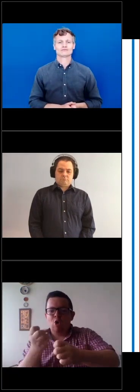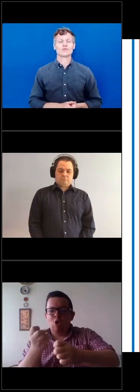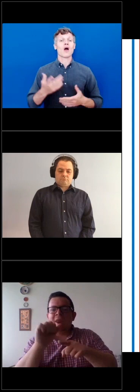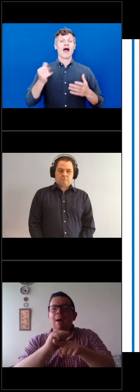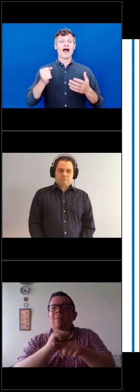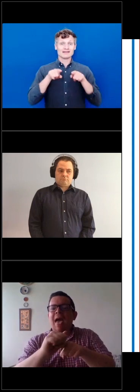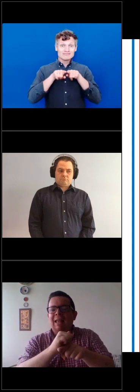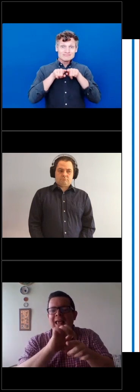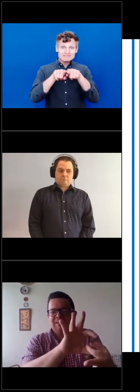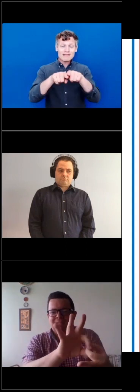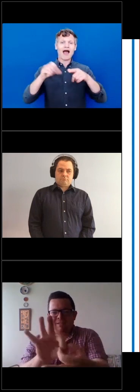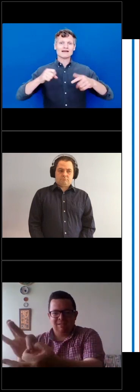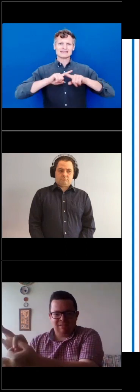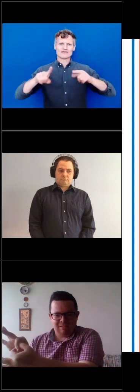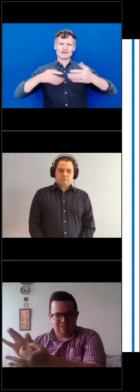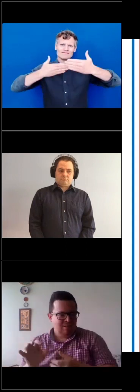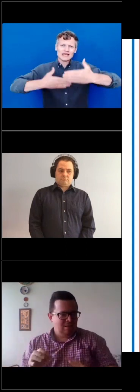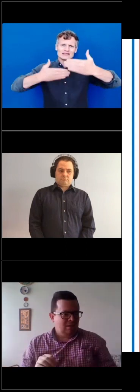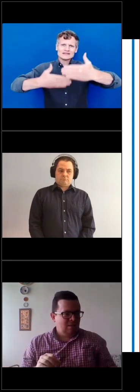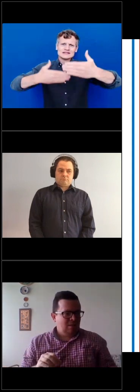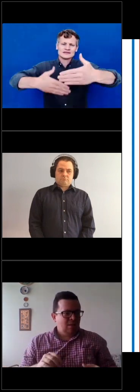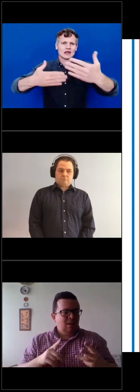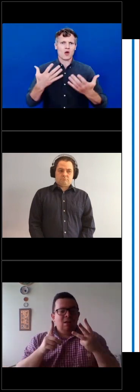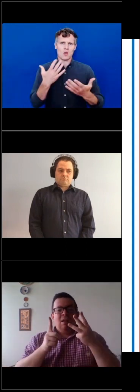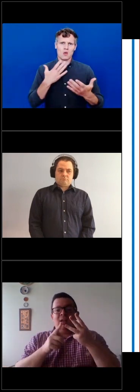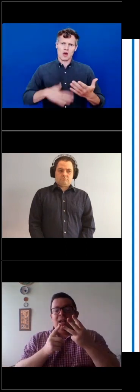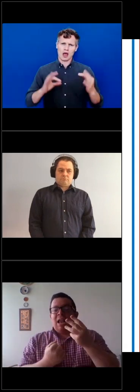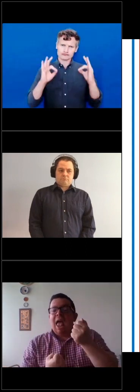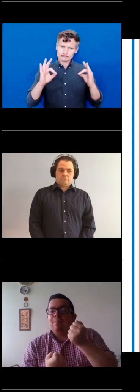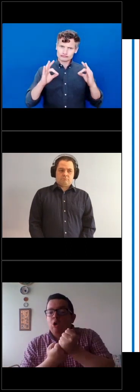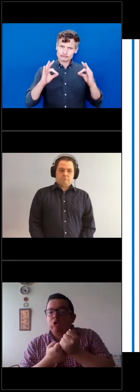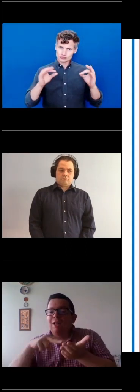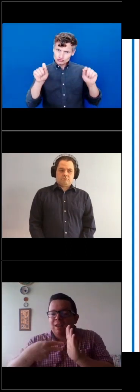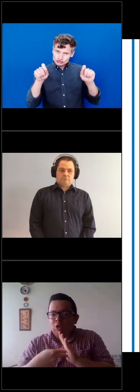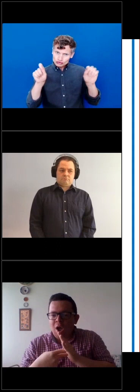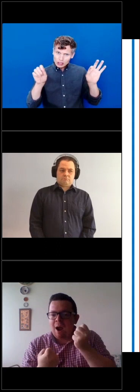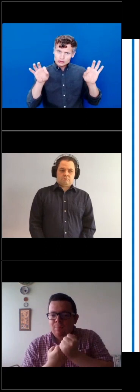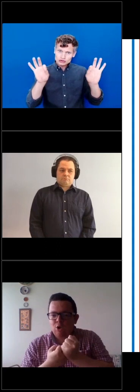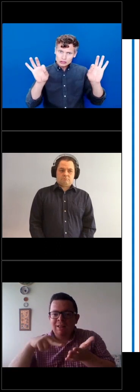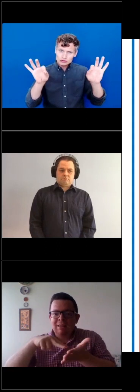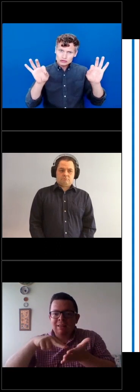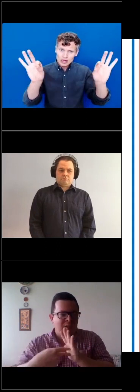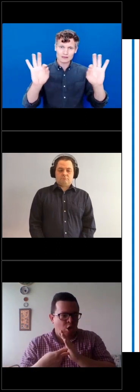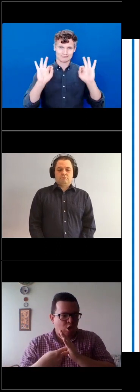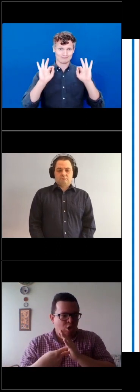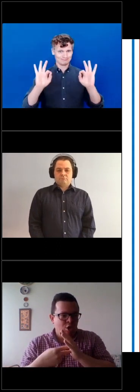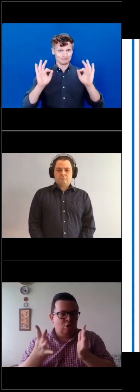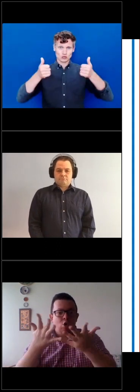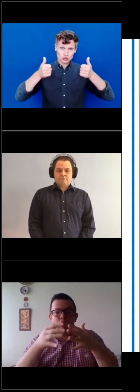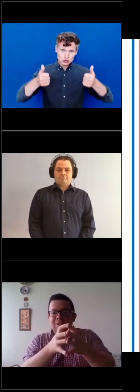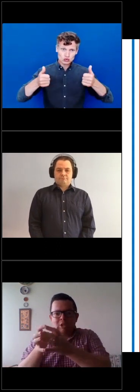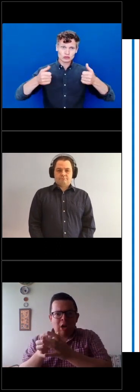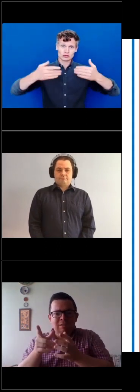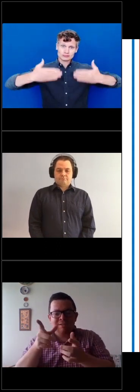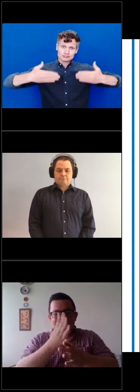So people, in this way, people have the practice, have the engage in all the